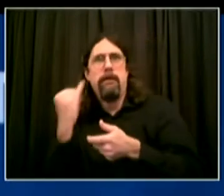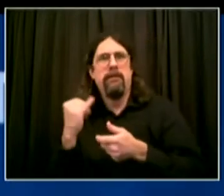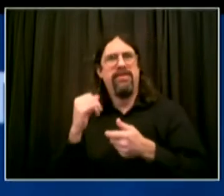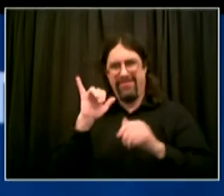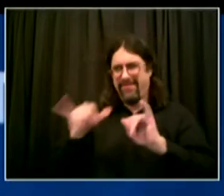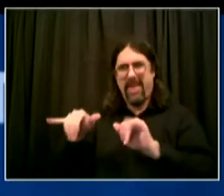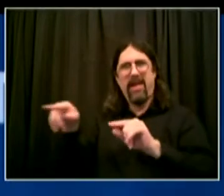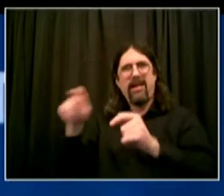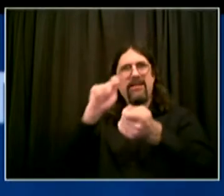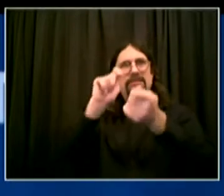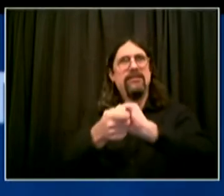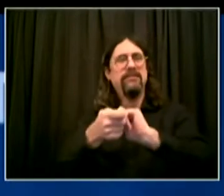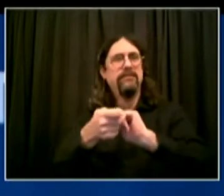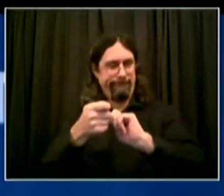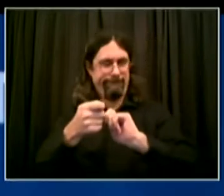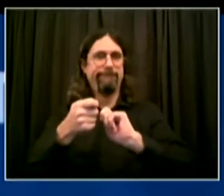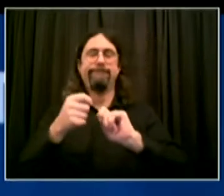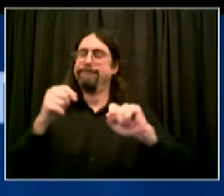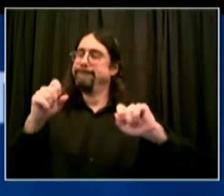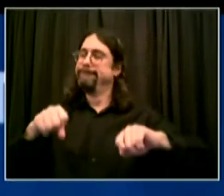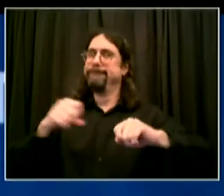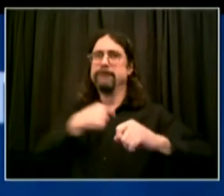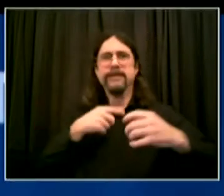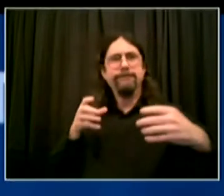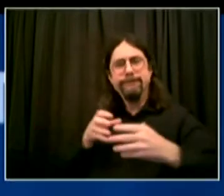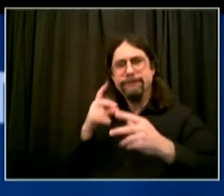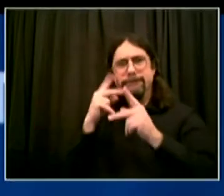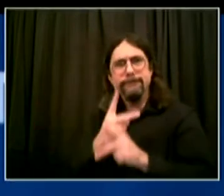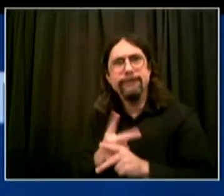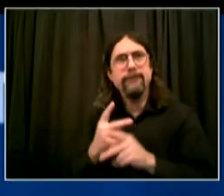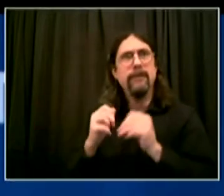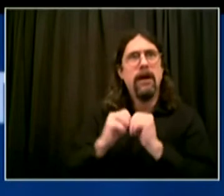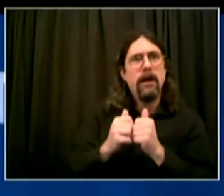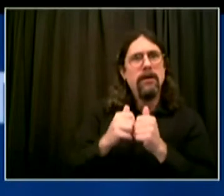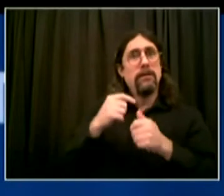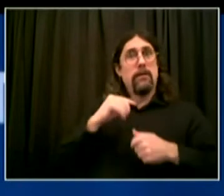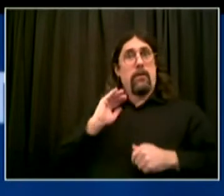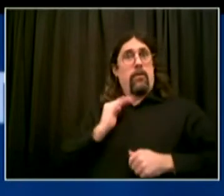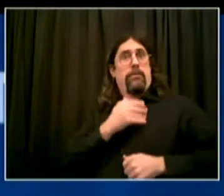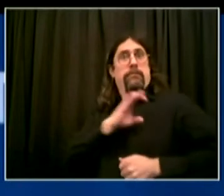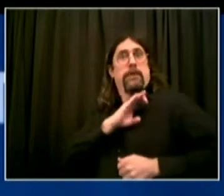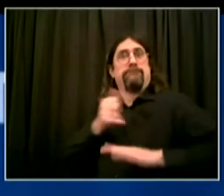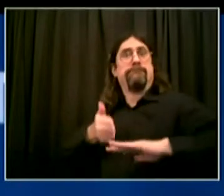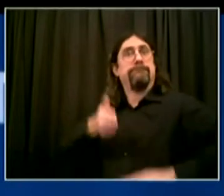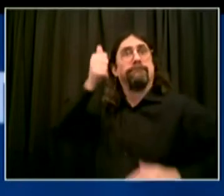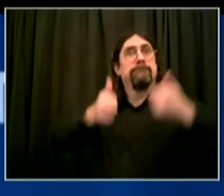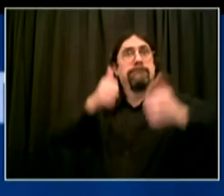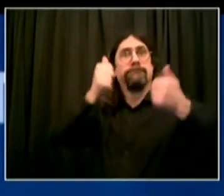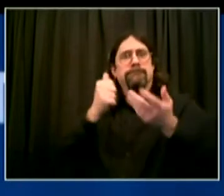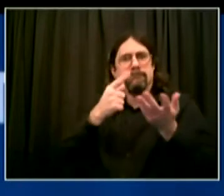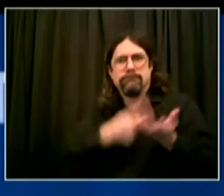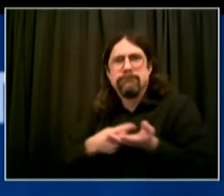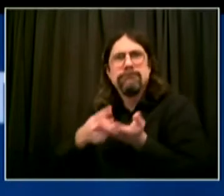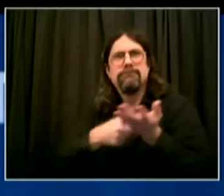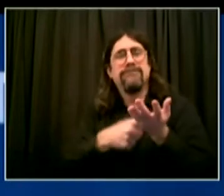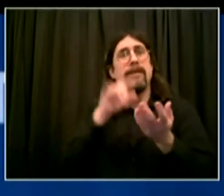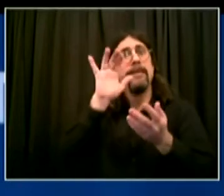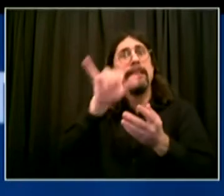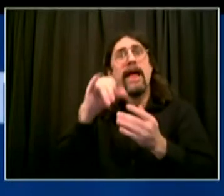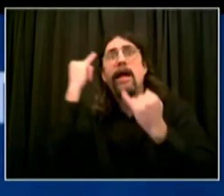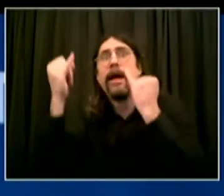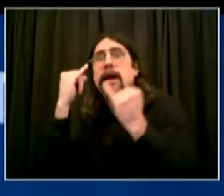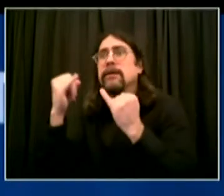literally shoulder to shoulder with us as we heard New Yorkers' concerns. And this announcement today is one of the things,